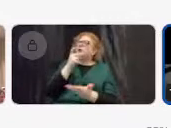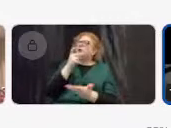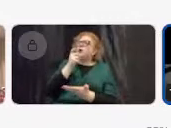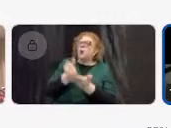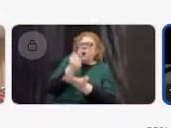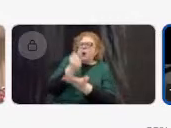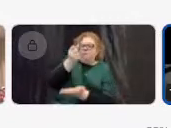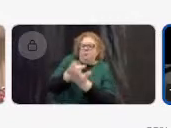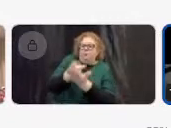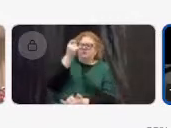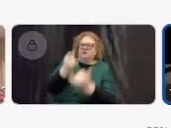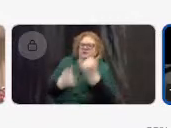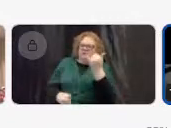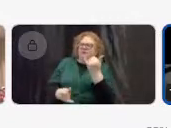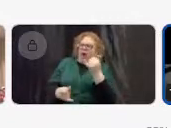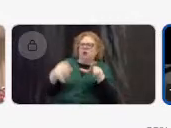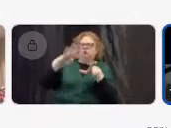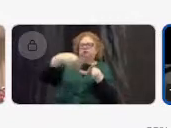plat?